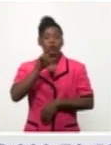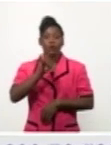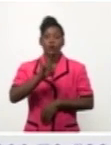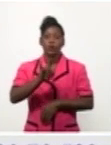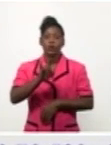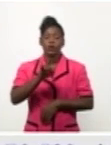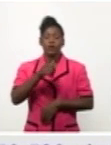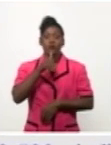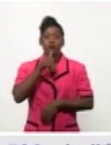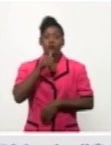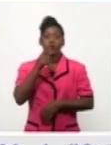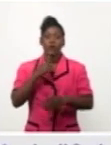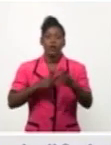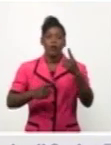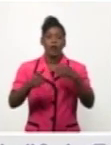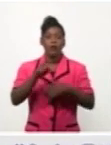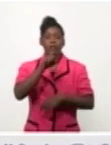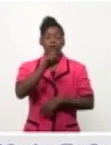surveillance,